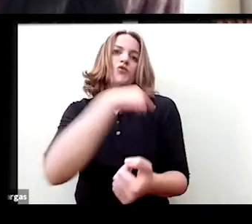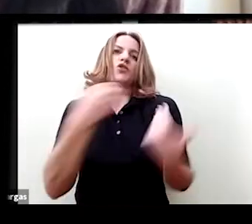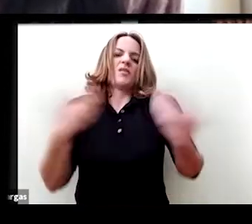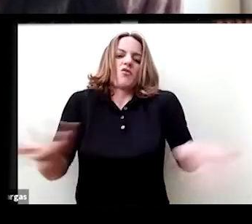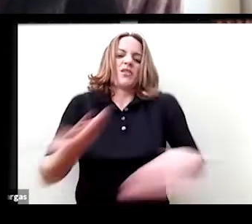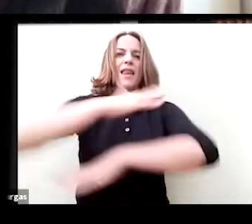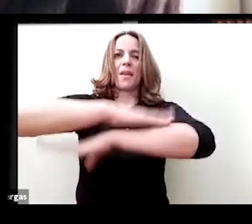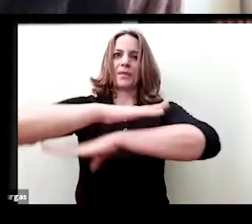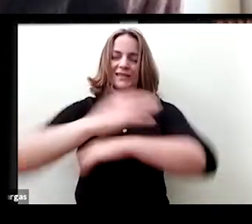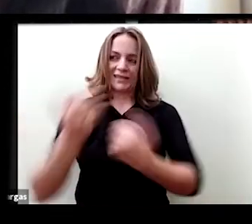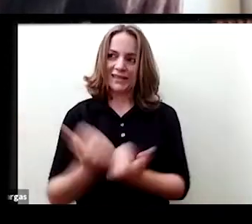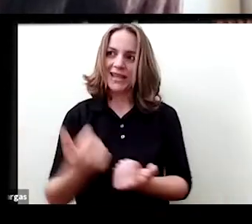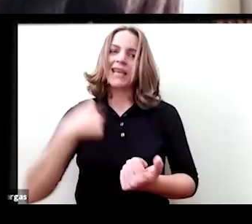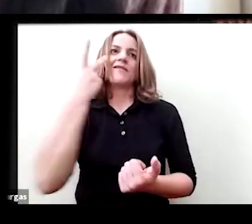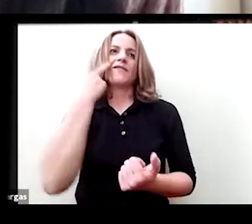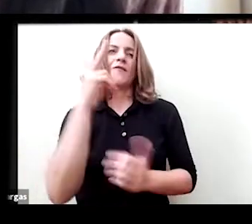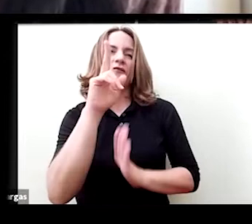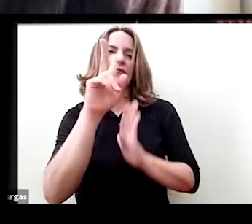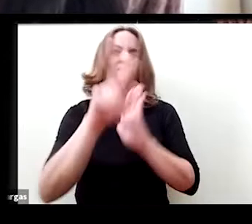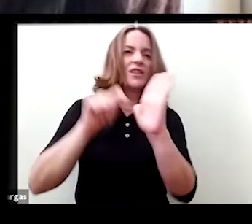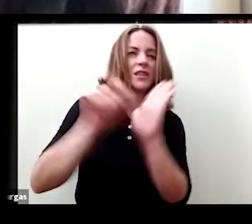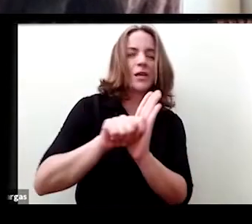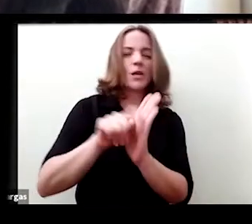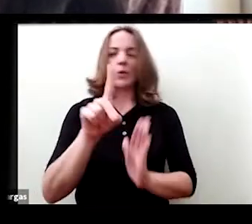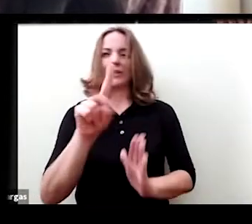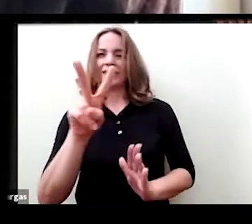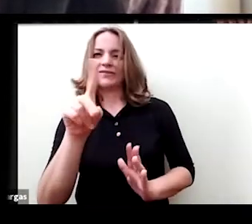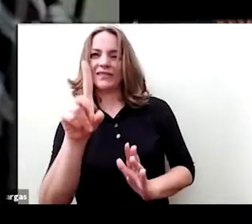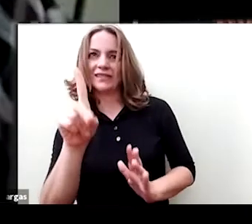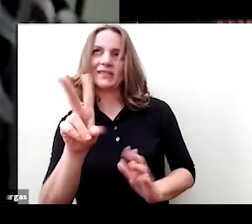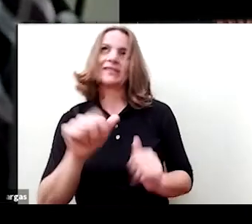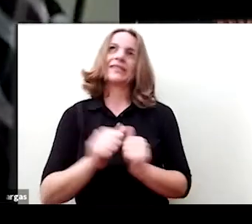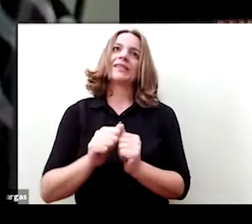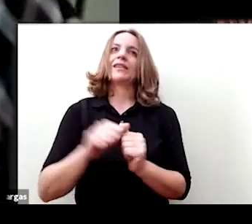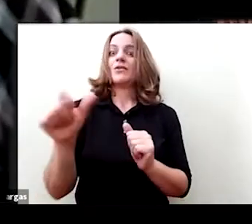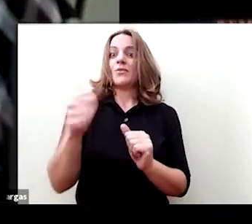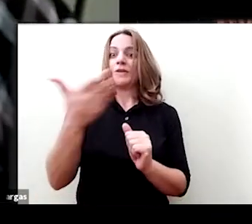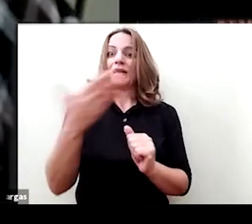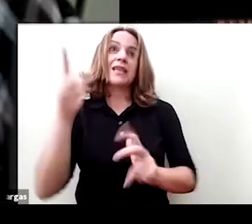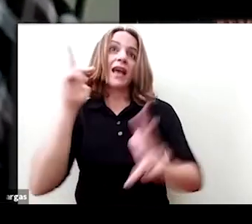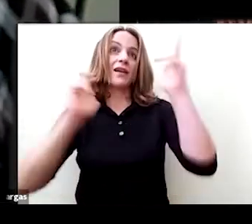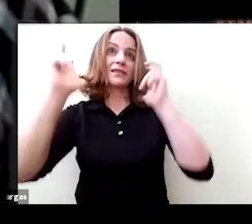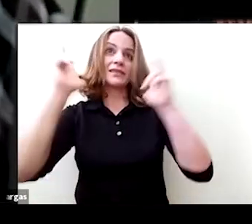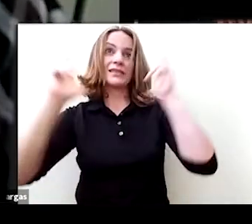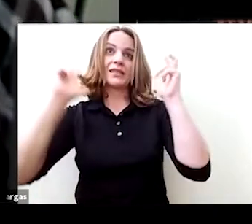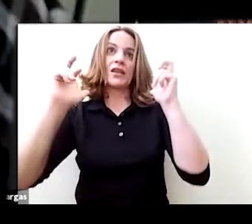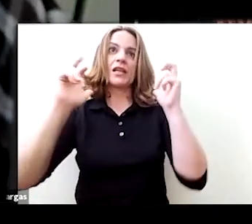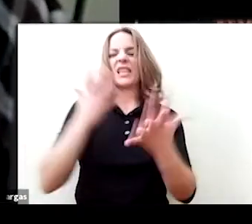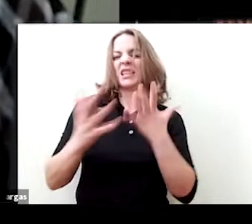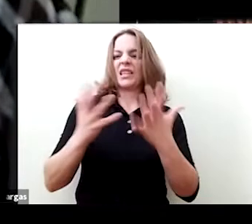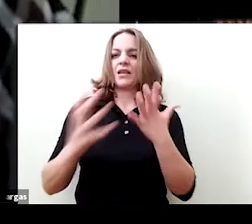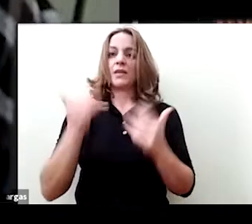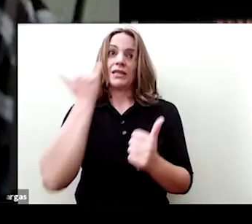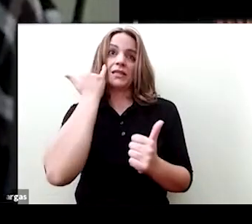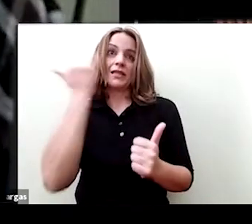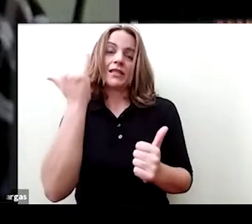watching DVDs. Another thing that really stuck out to me is that even when you weren't conducting research, that you